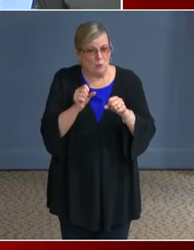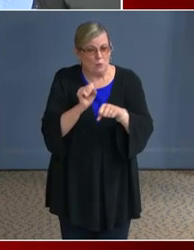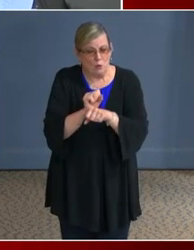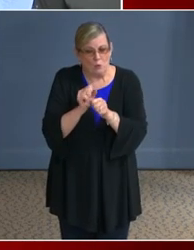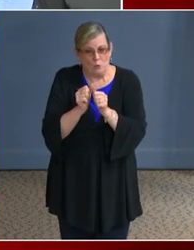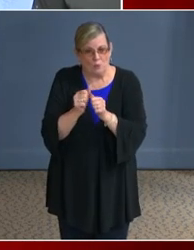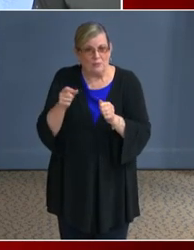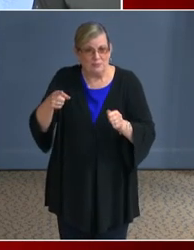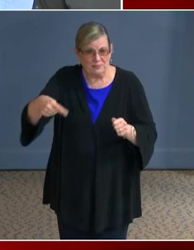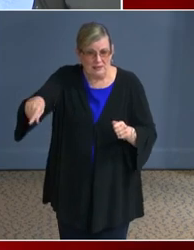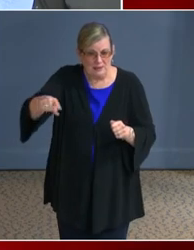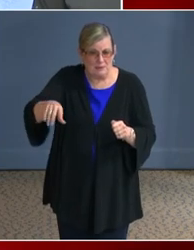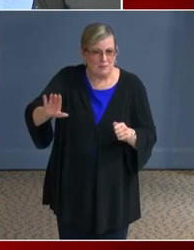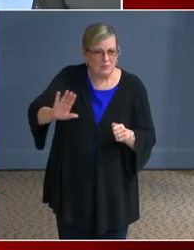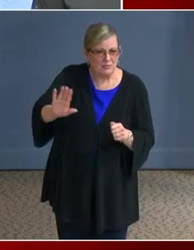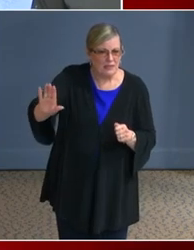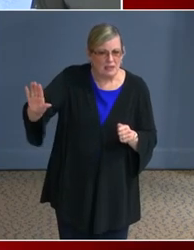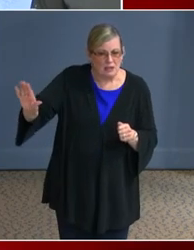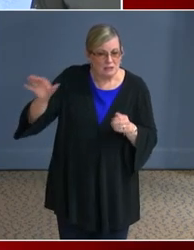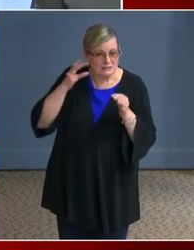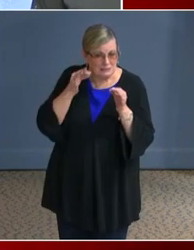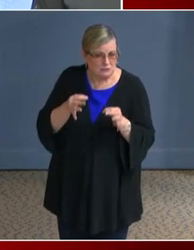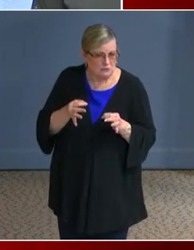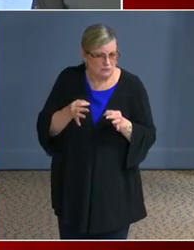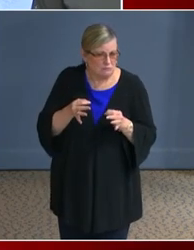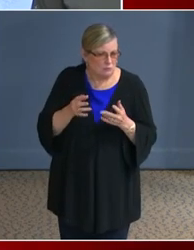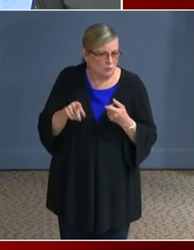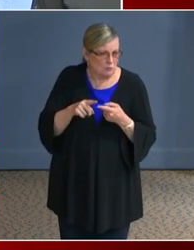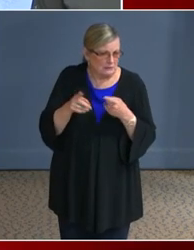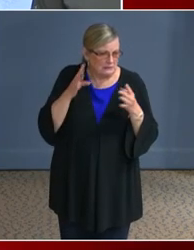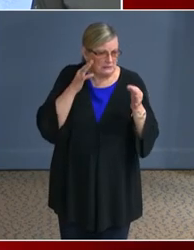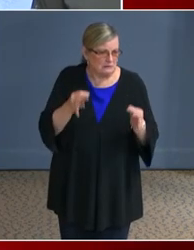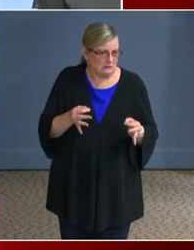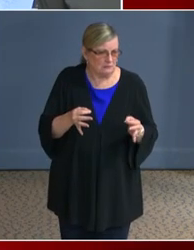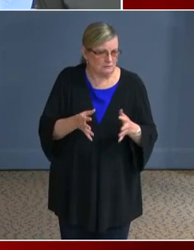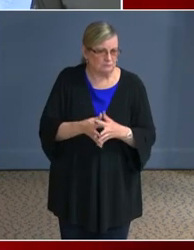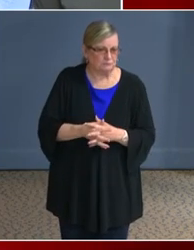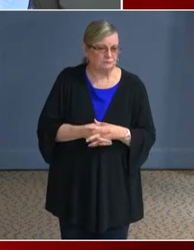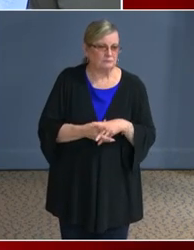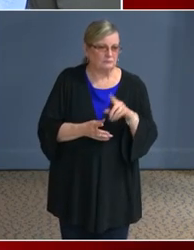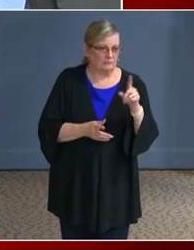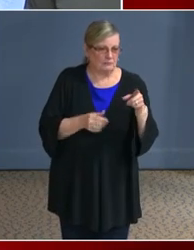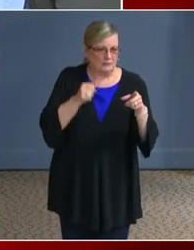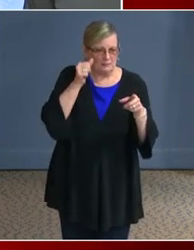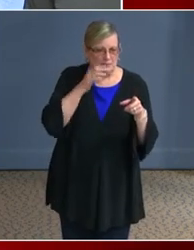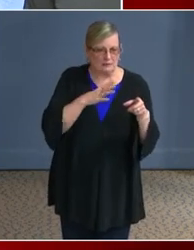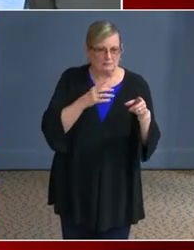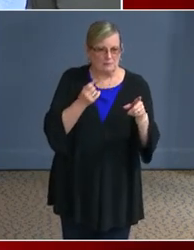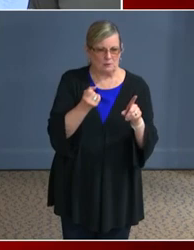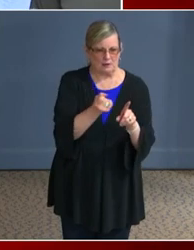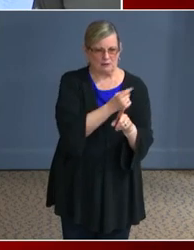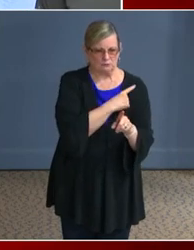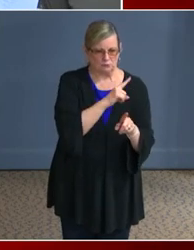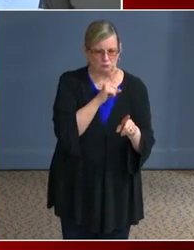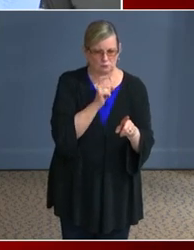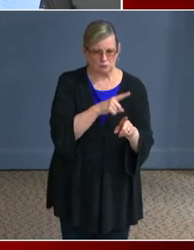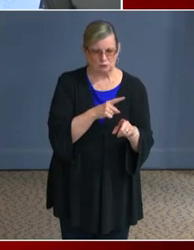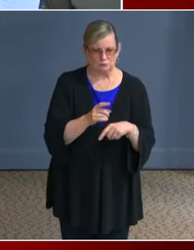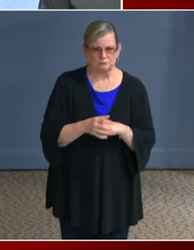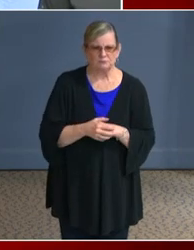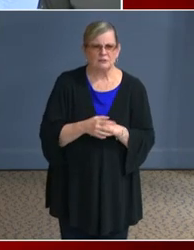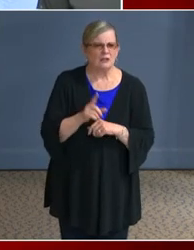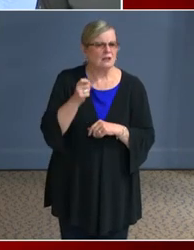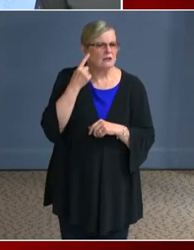on how to move forward. Yes, sir. Two quick questions, Mayor. Just for the point